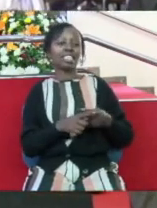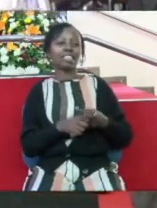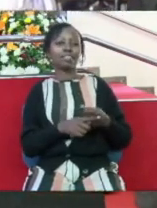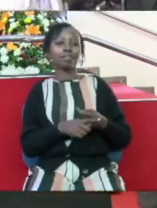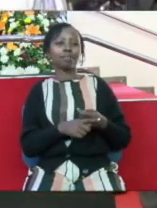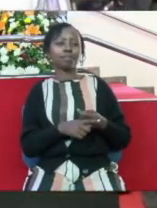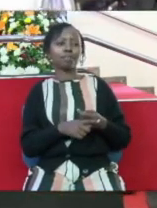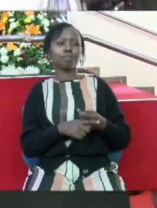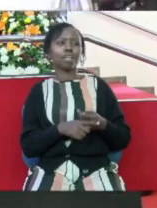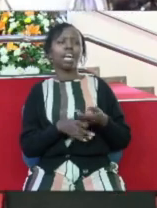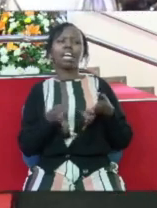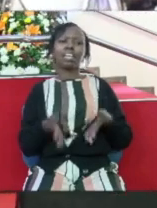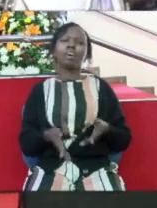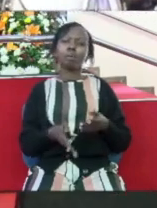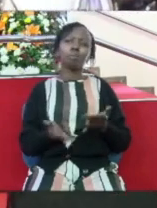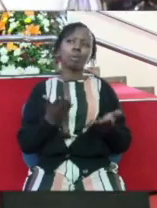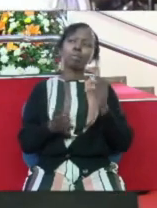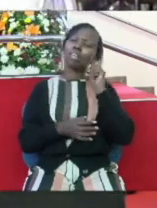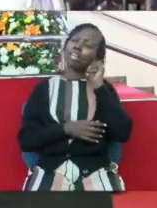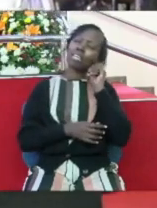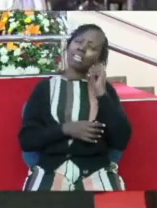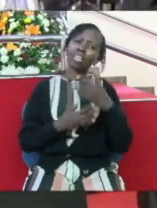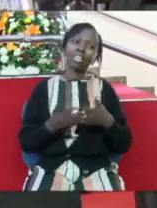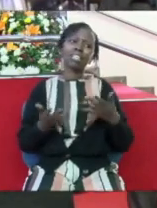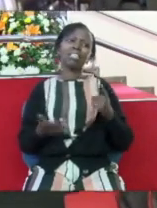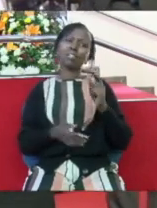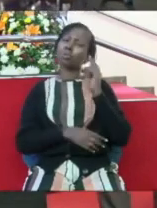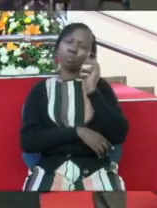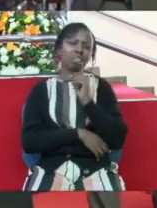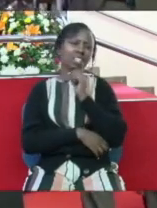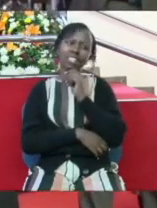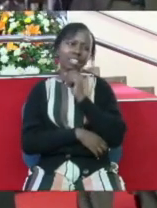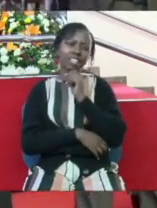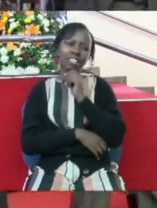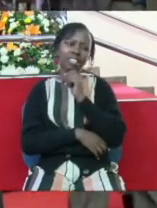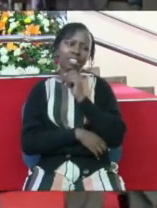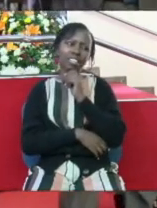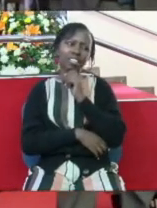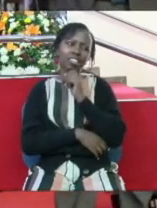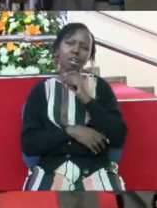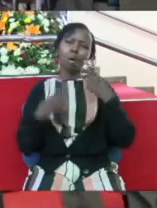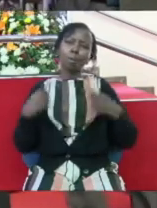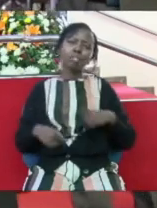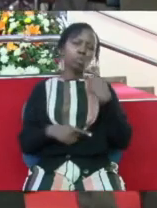things or you hear things. Unasikia ama kuona mambo. And you're wondering. Unashangaa. Was that done by a believer?